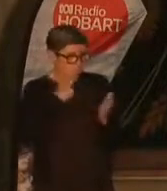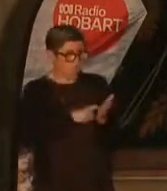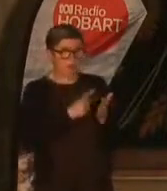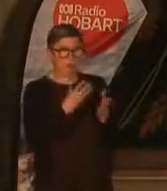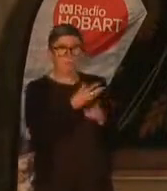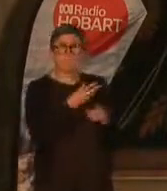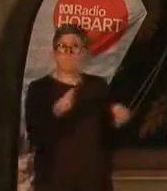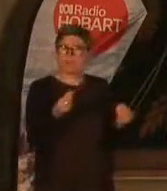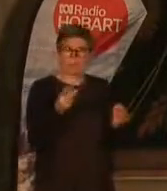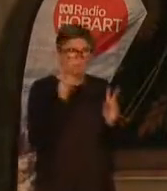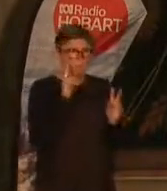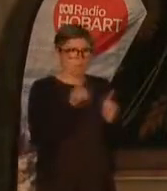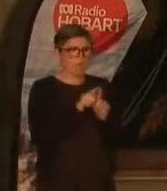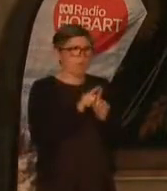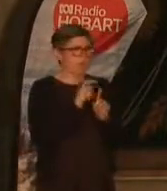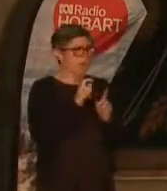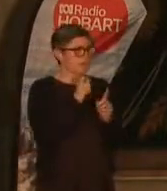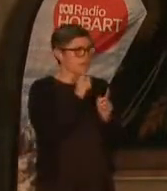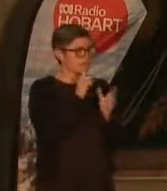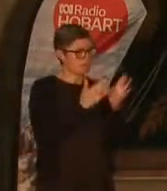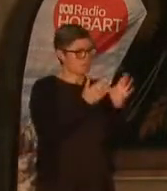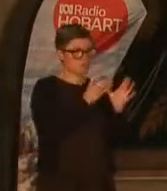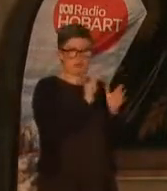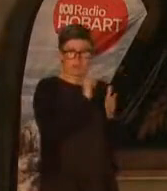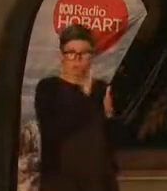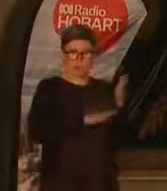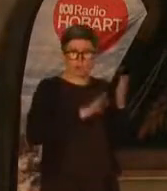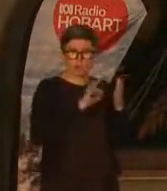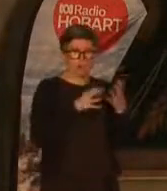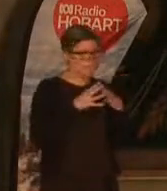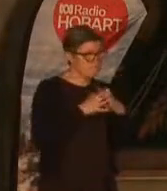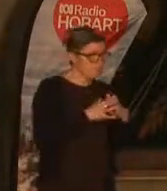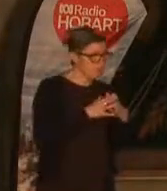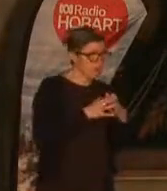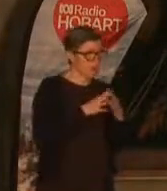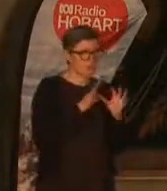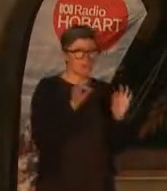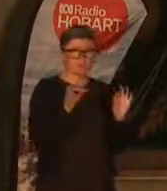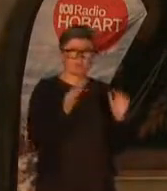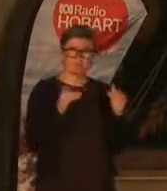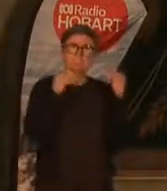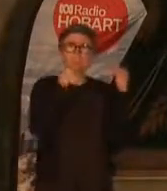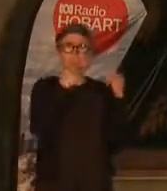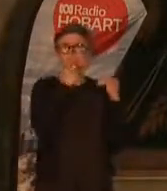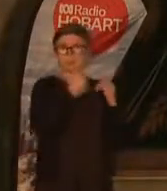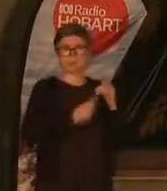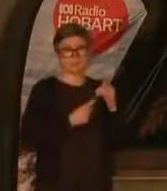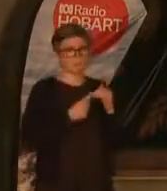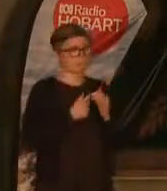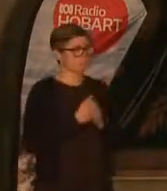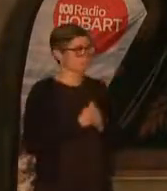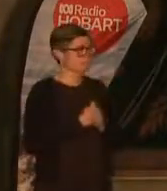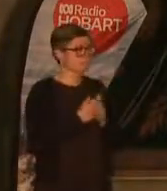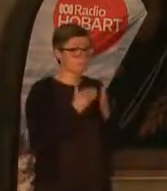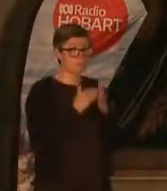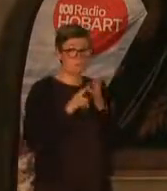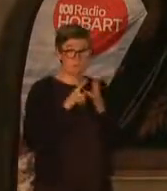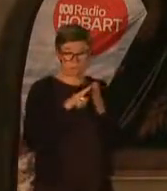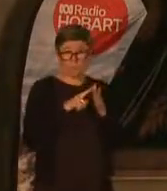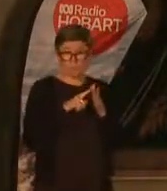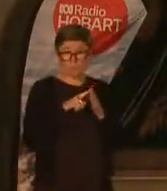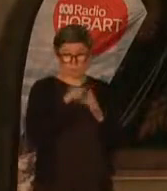somehow Indigenous knowledge doesn't have value and it doesn't have theories. And I think Zoe especially can speak